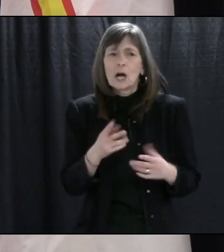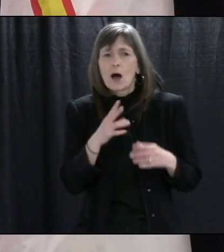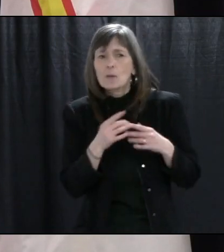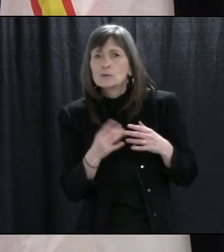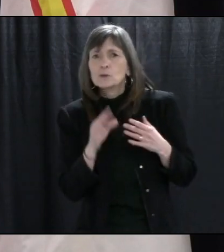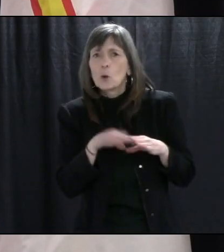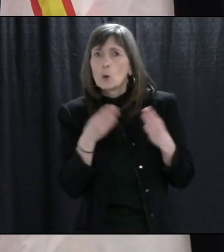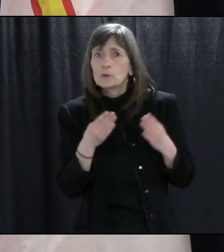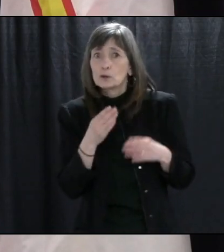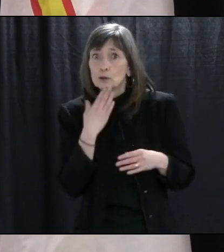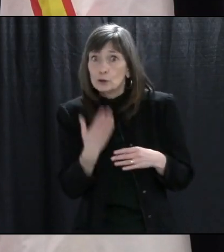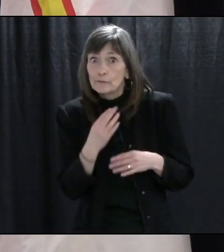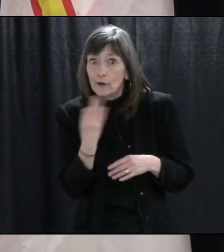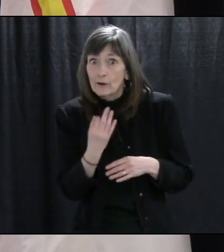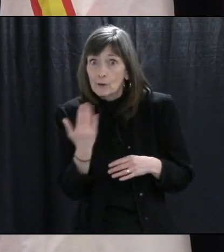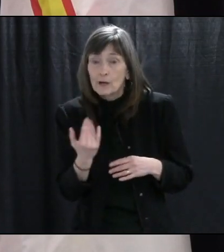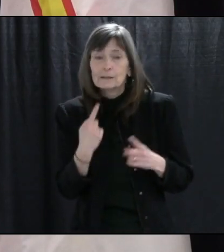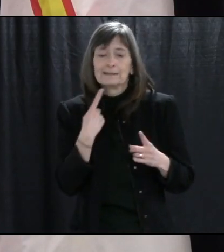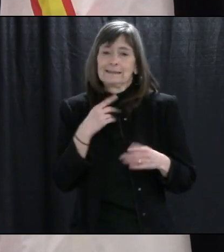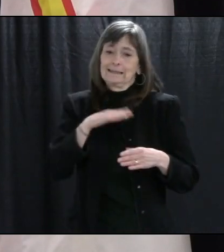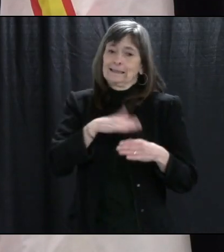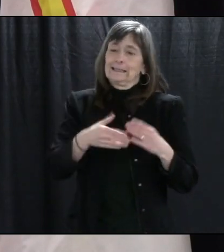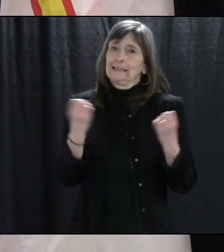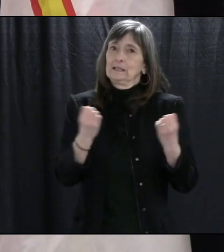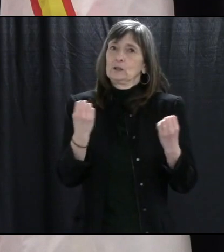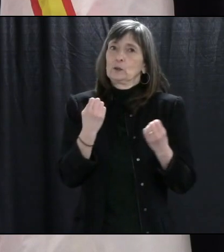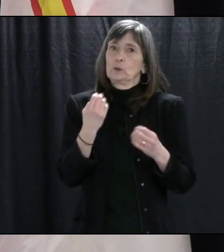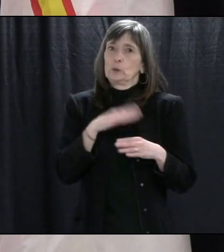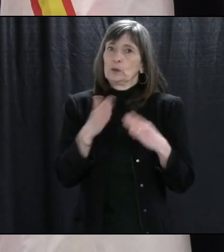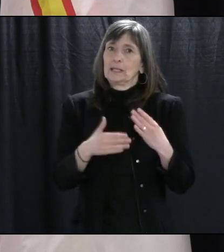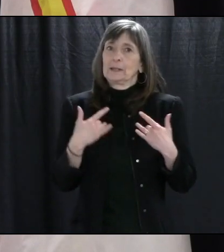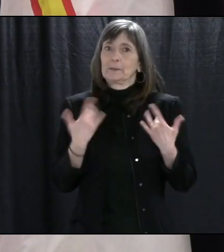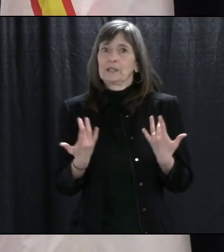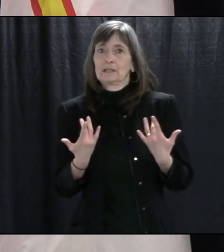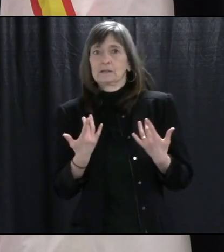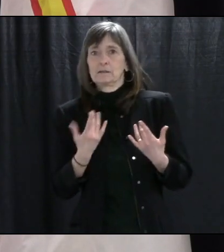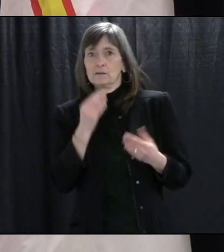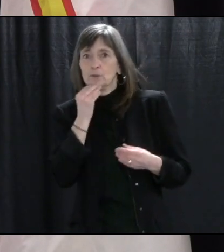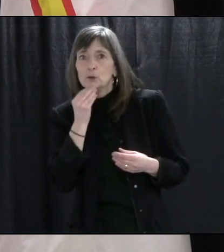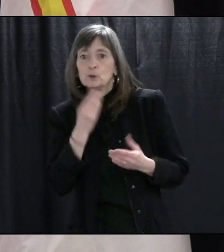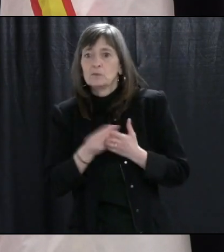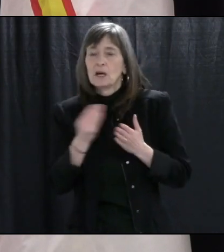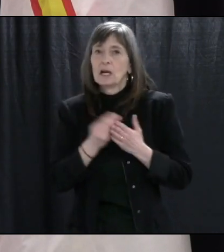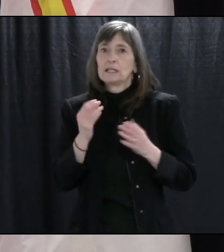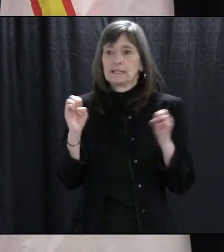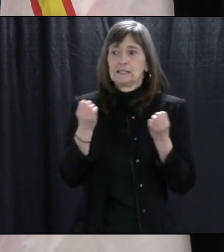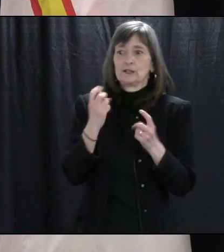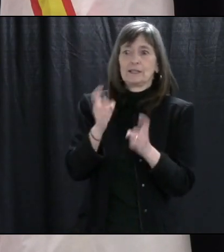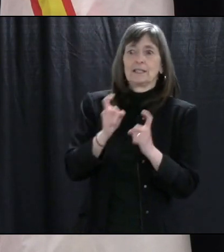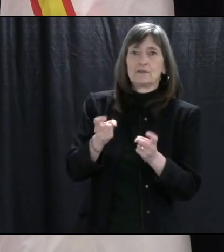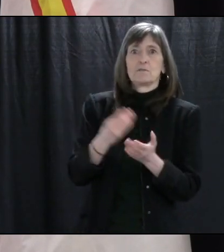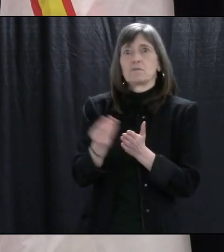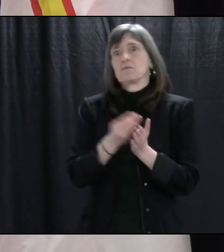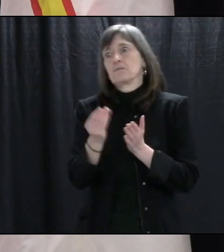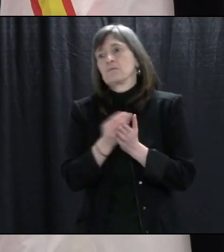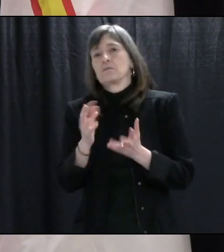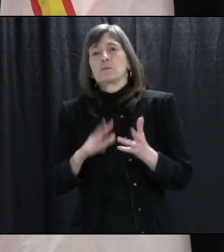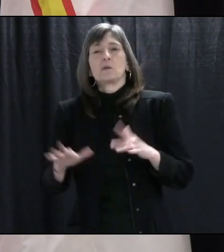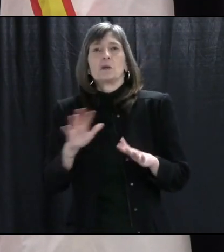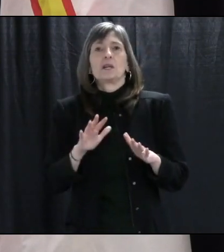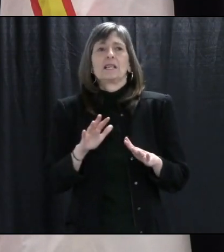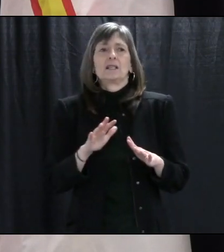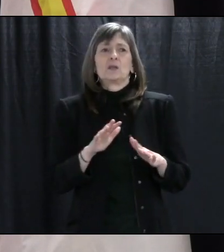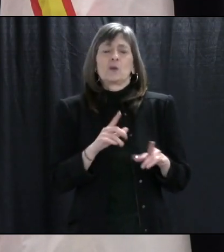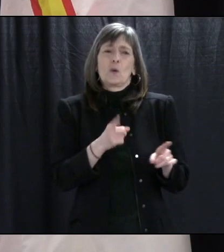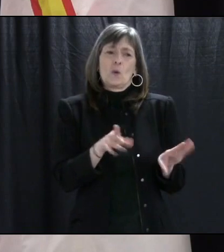us, a weekend that is typically filled with food and Easter gifts. So rather closing stores 2 of the 3 days on the